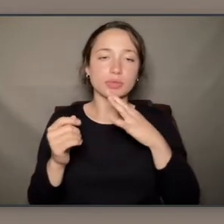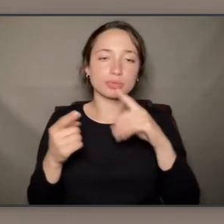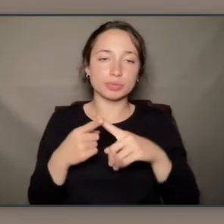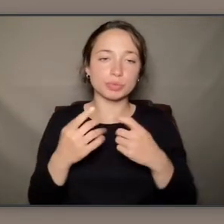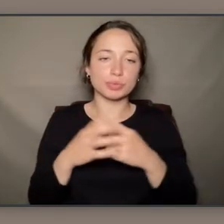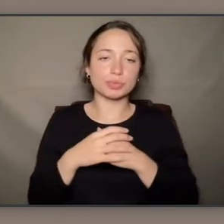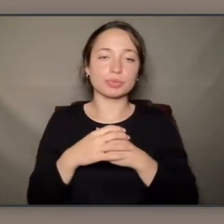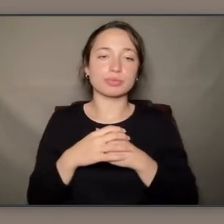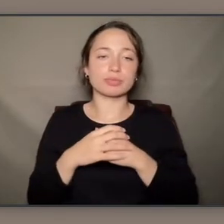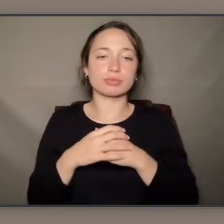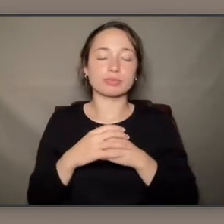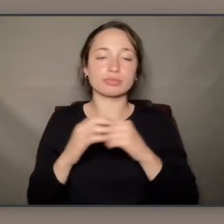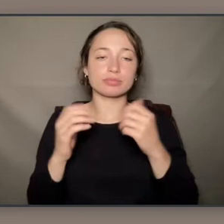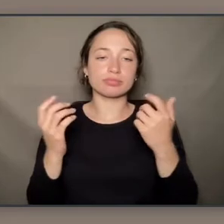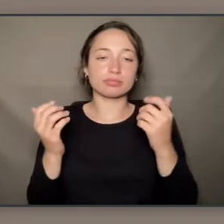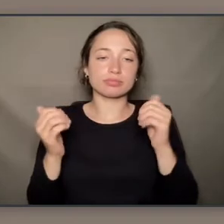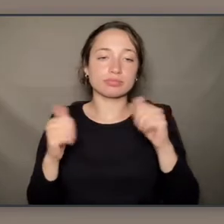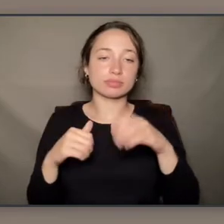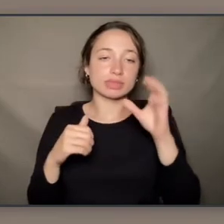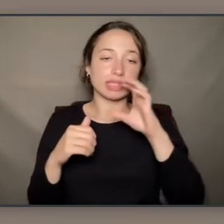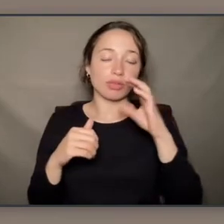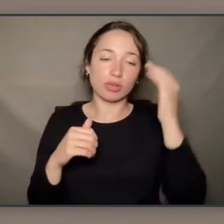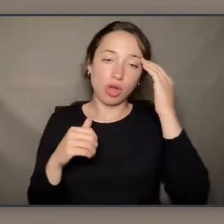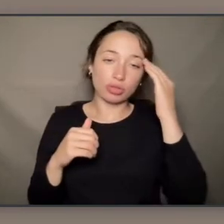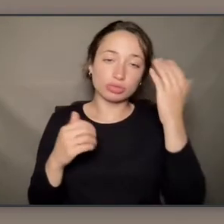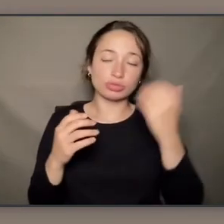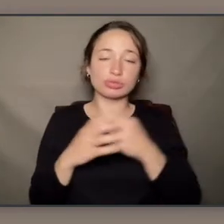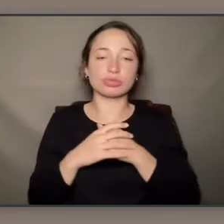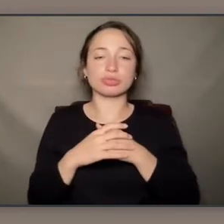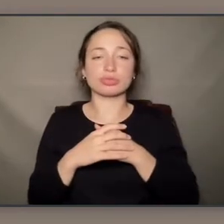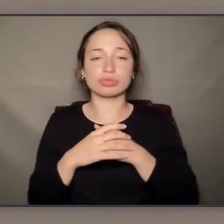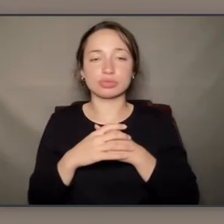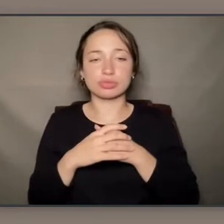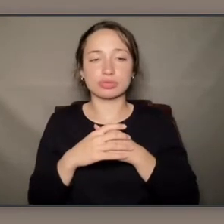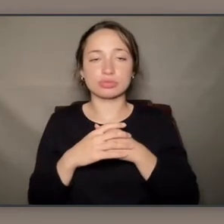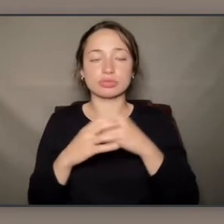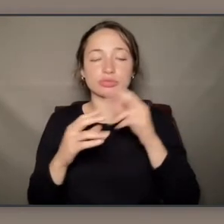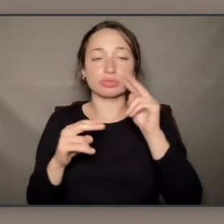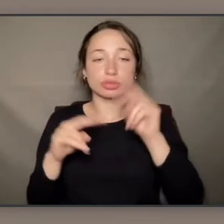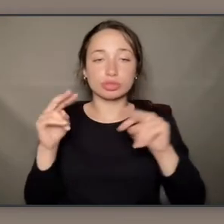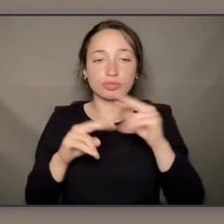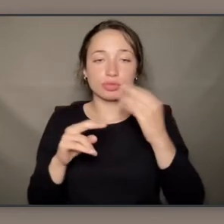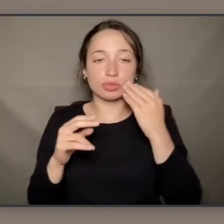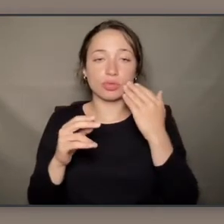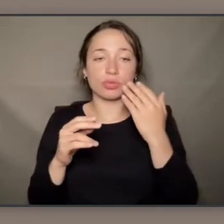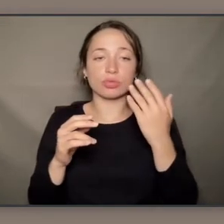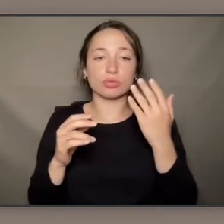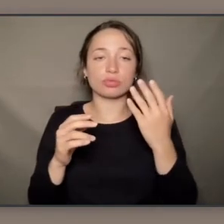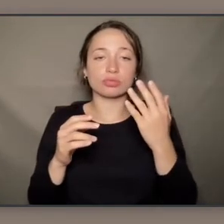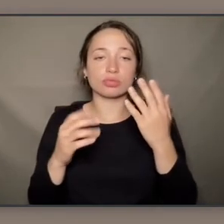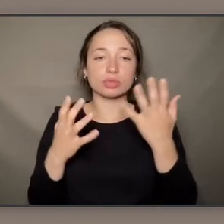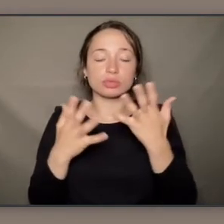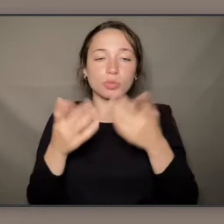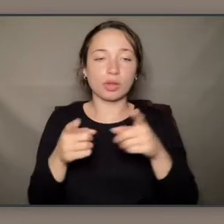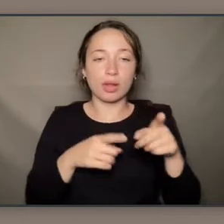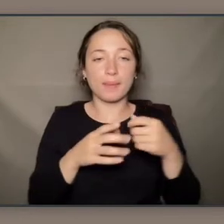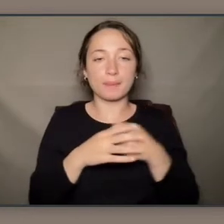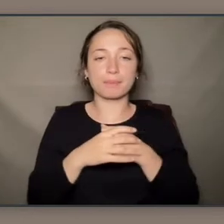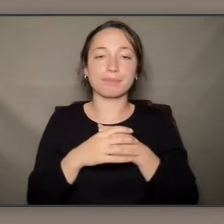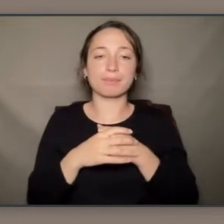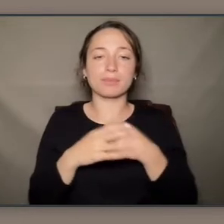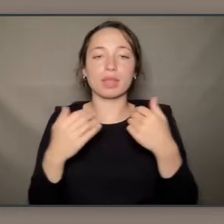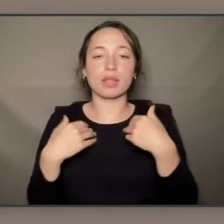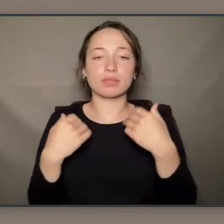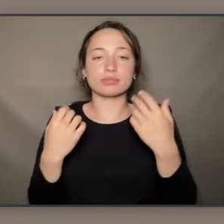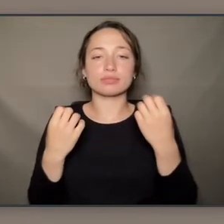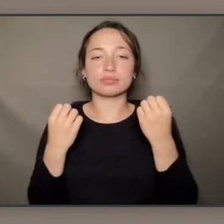desire can be spoken to. We'll seek out knowledge, and we'll observe, what it is that's going on close